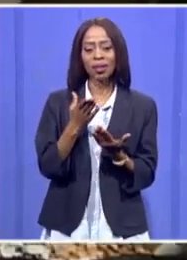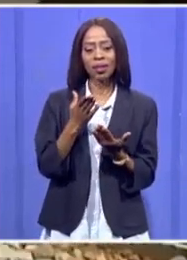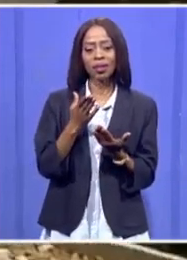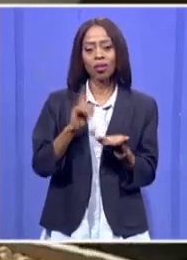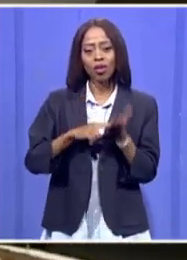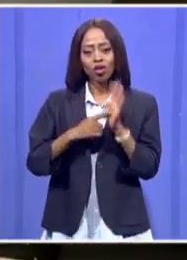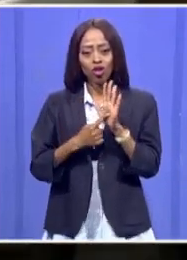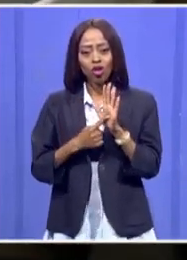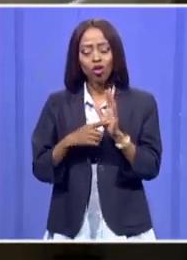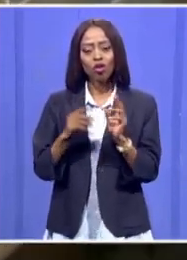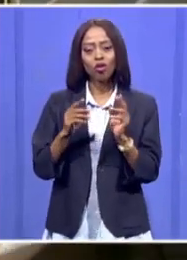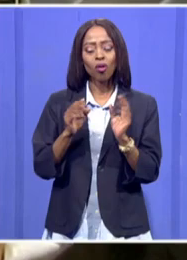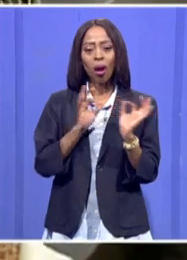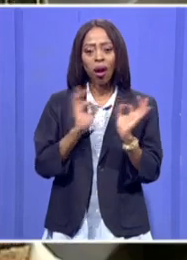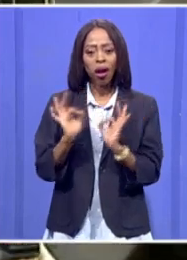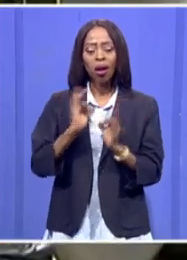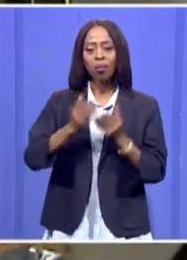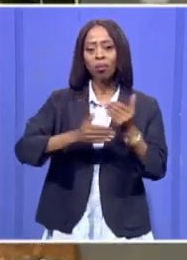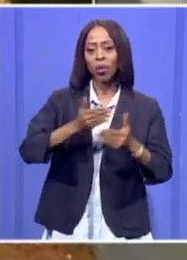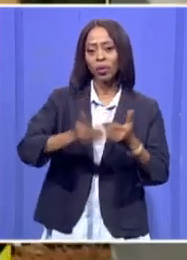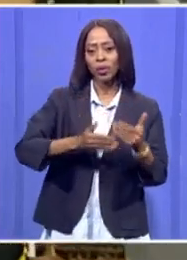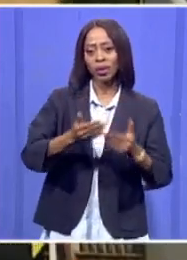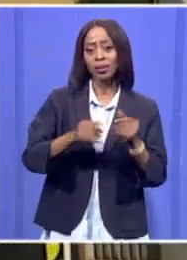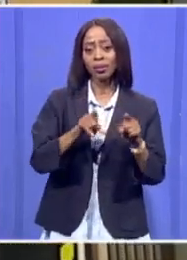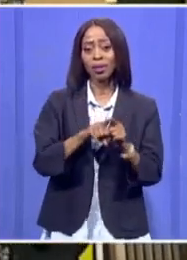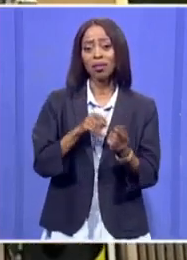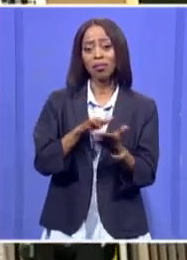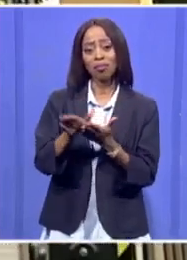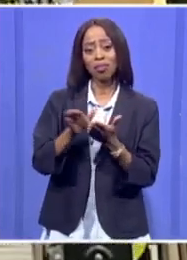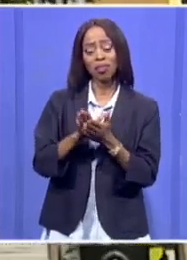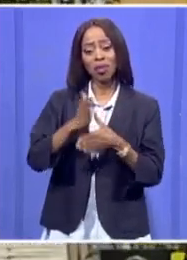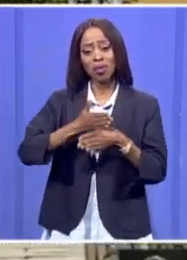actual process of how the printer